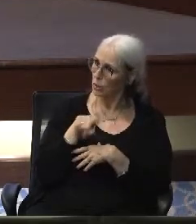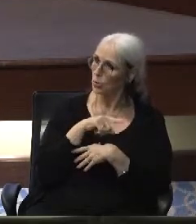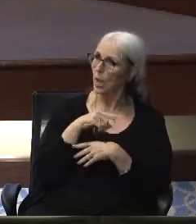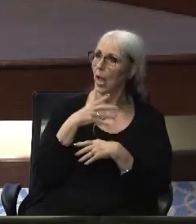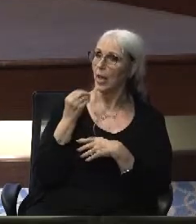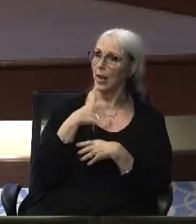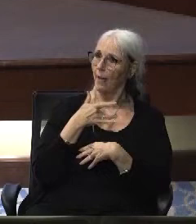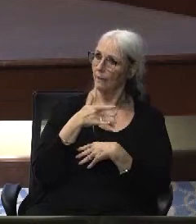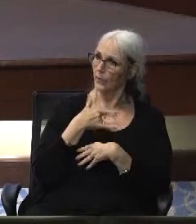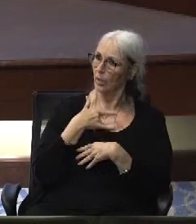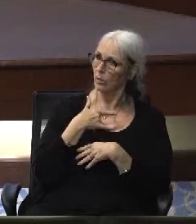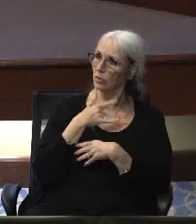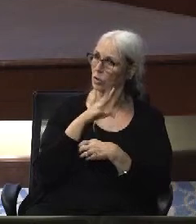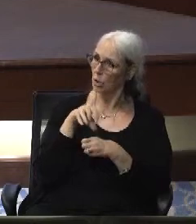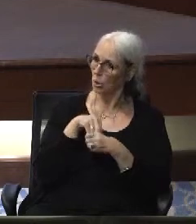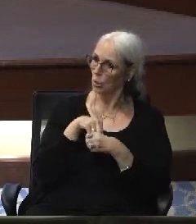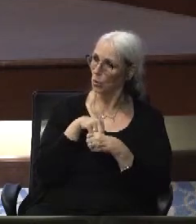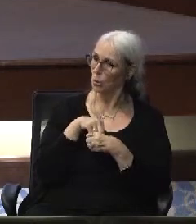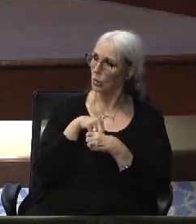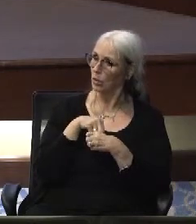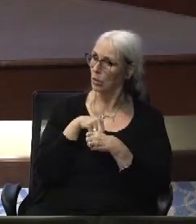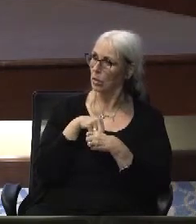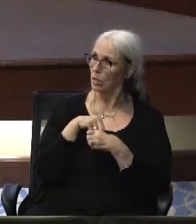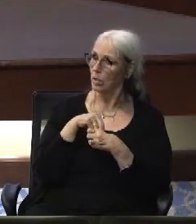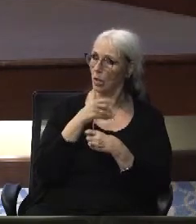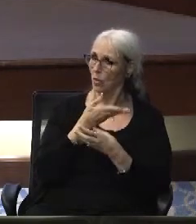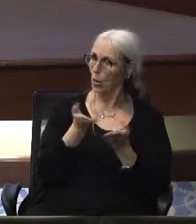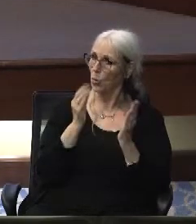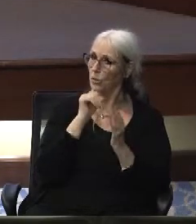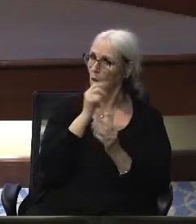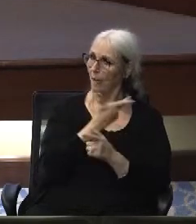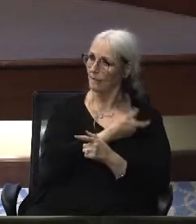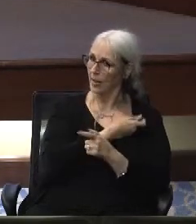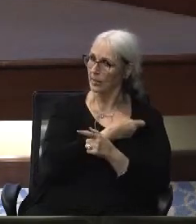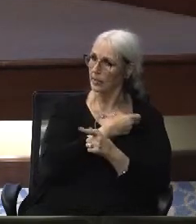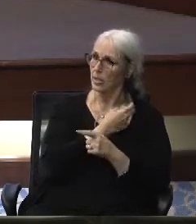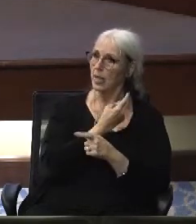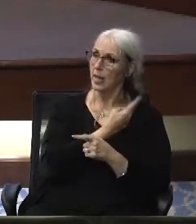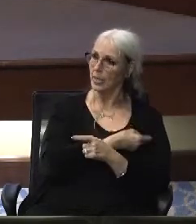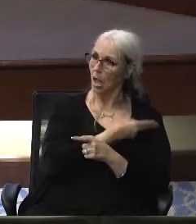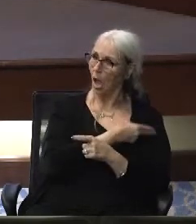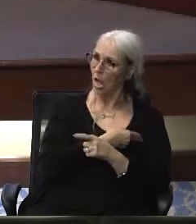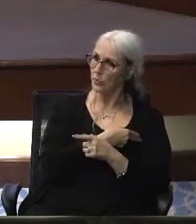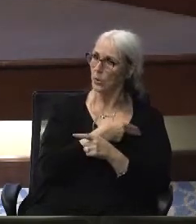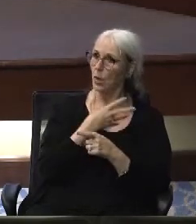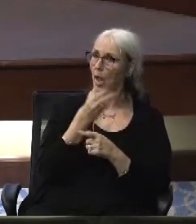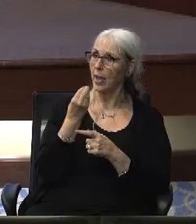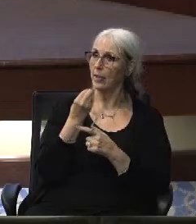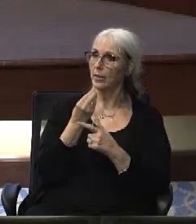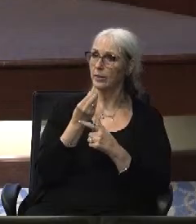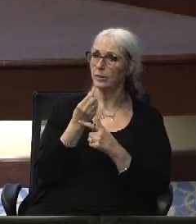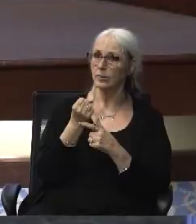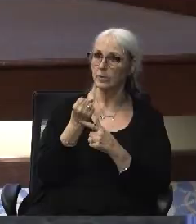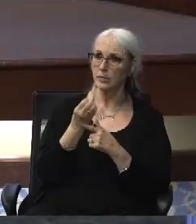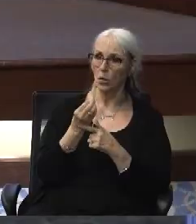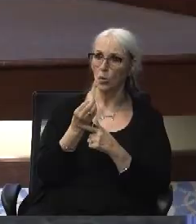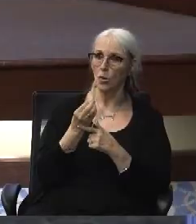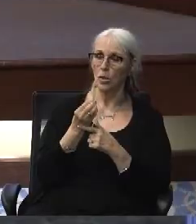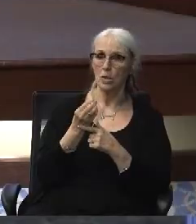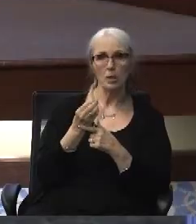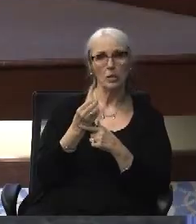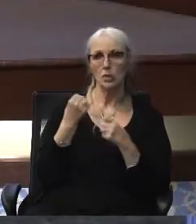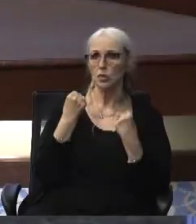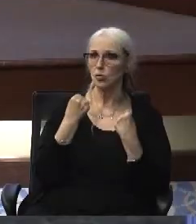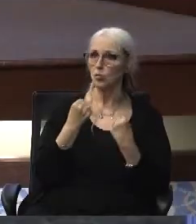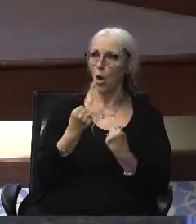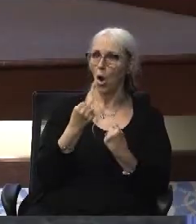I feel like just the inclusion of the unvaccinated percentage of the hospitalized and on vents is such a